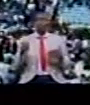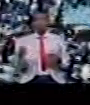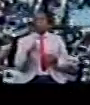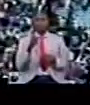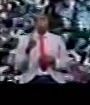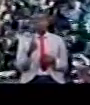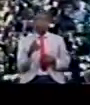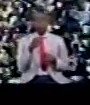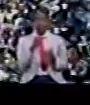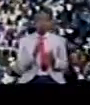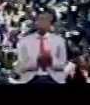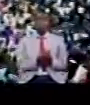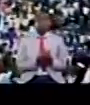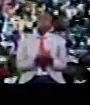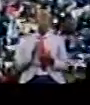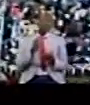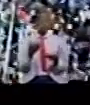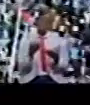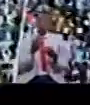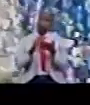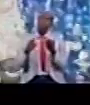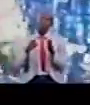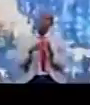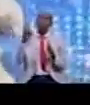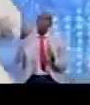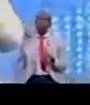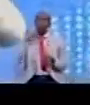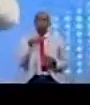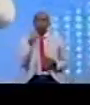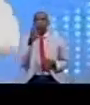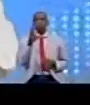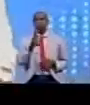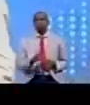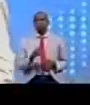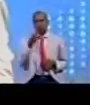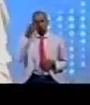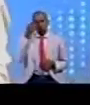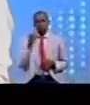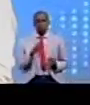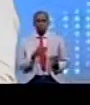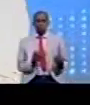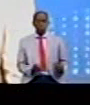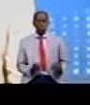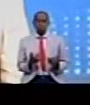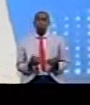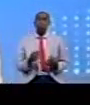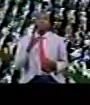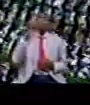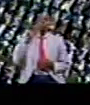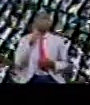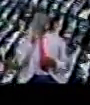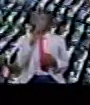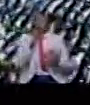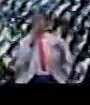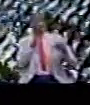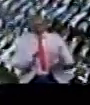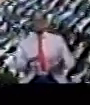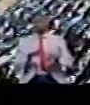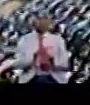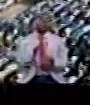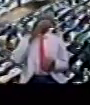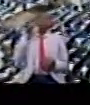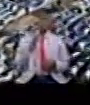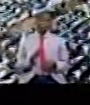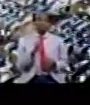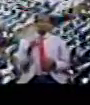Our children and our wives want to thank God for our family. Want to thank God for His love and His mercy. That have